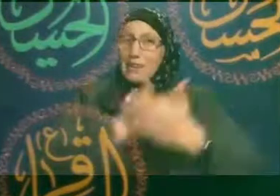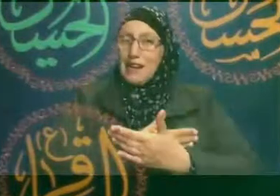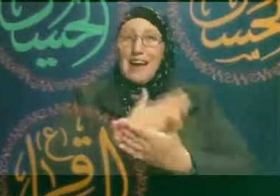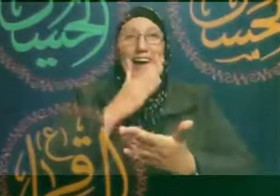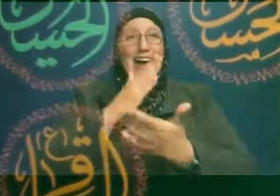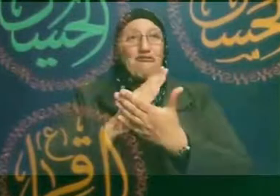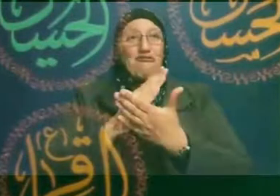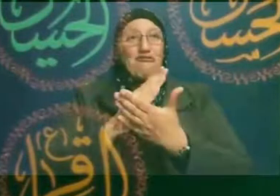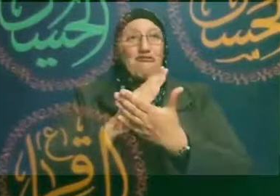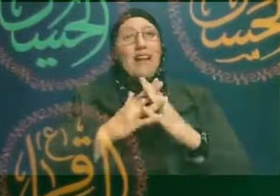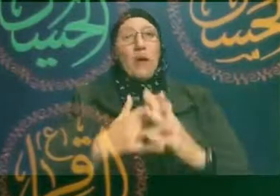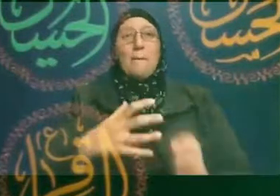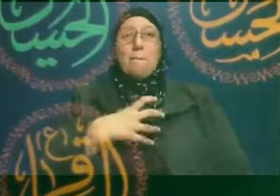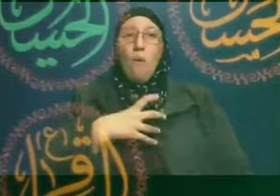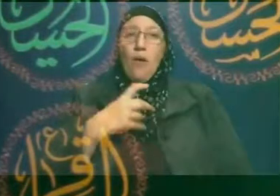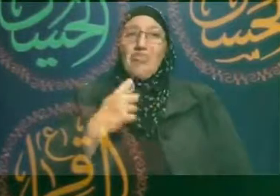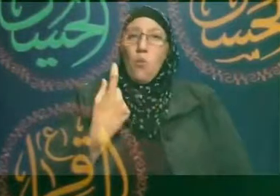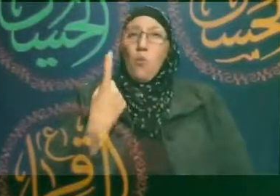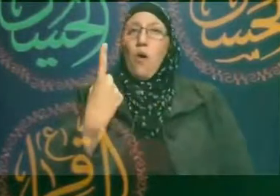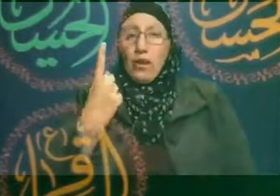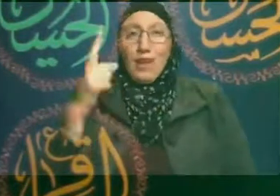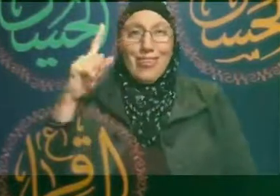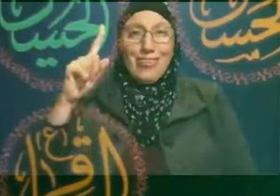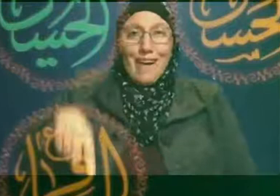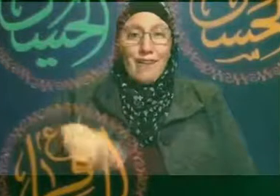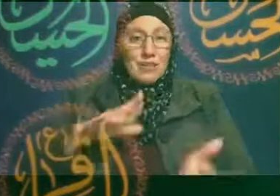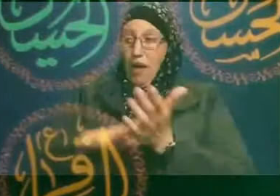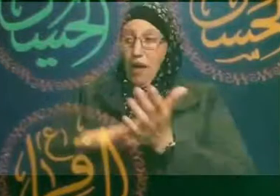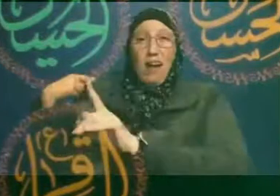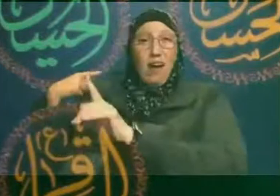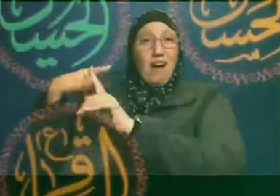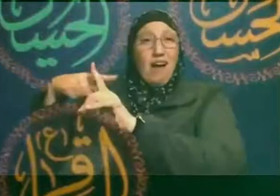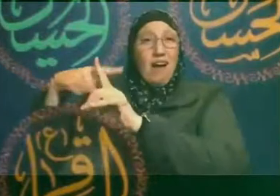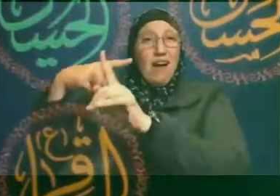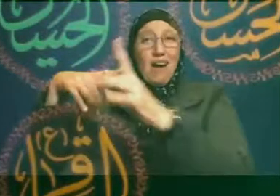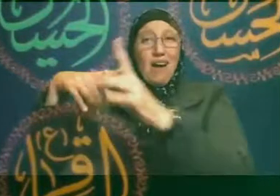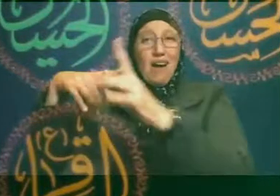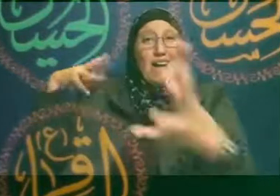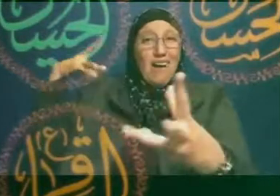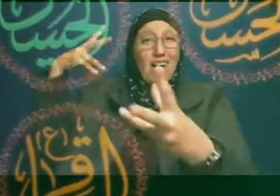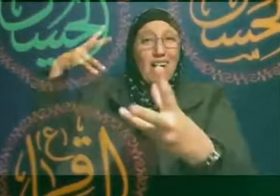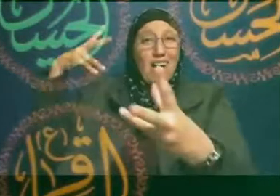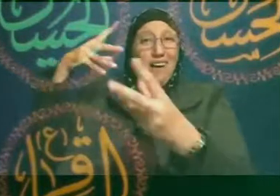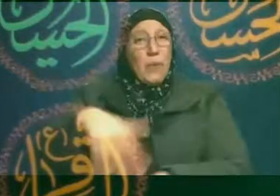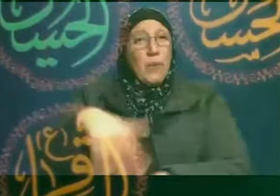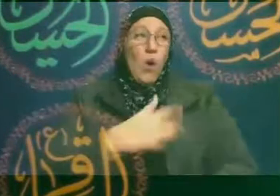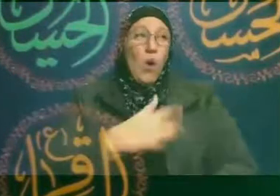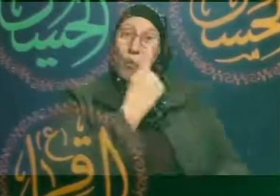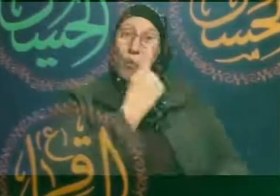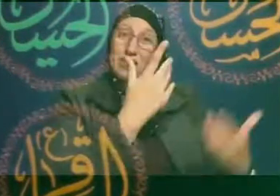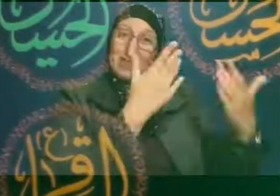over 1,000 months. One night is worth more than 1,000 nights.